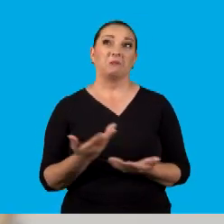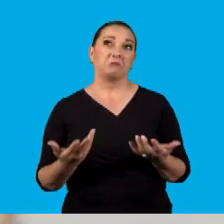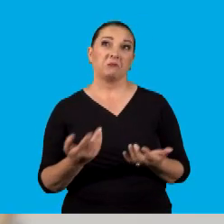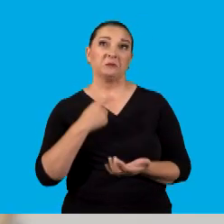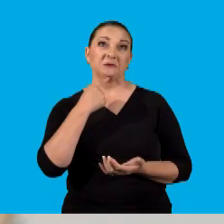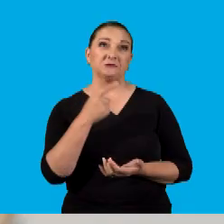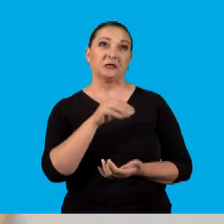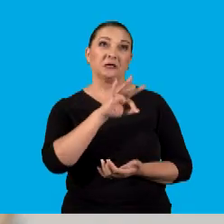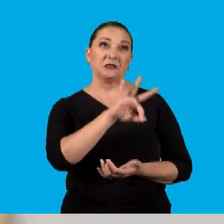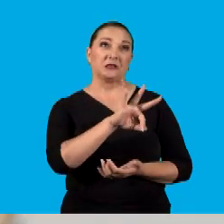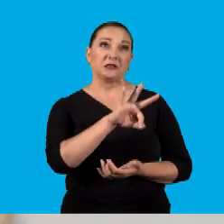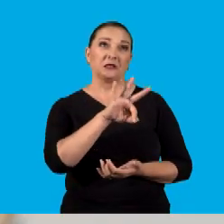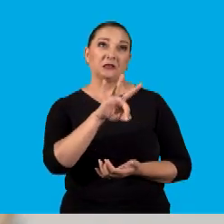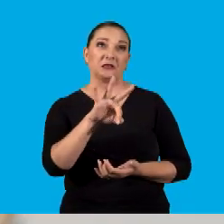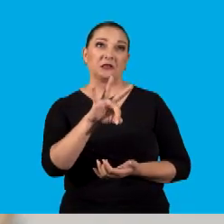had